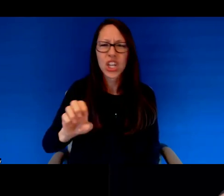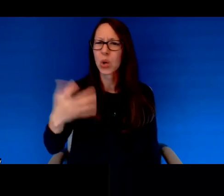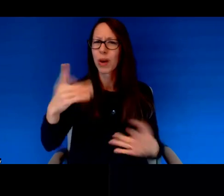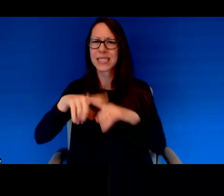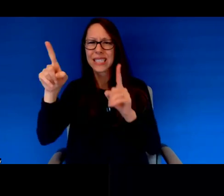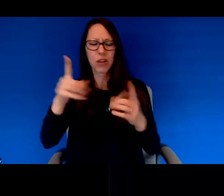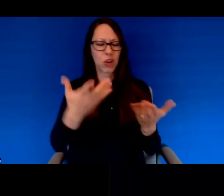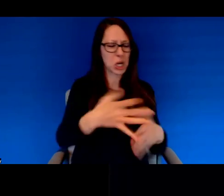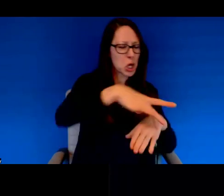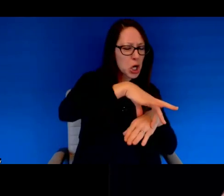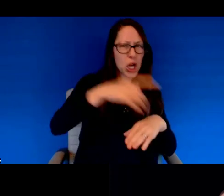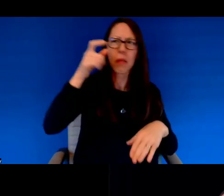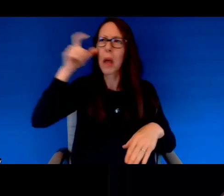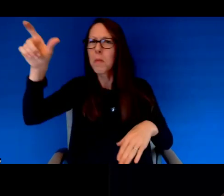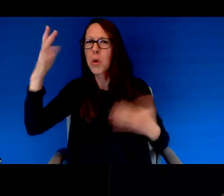Earth?